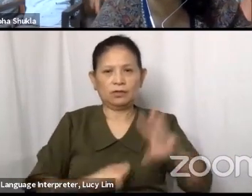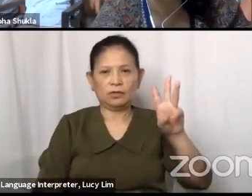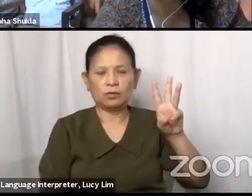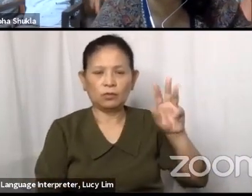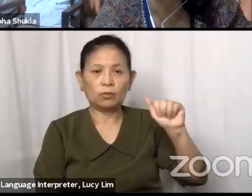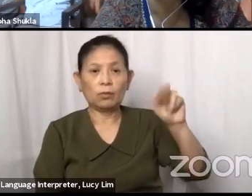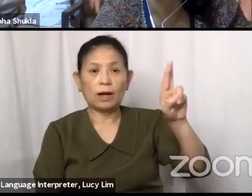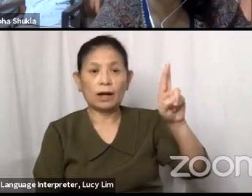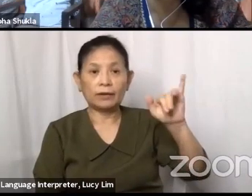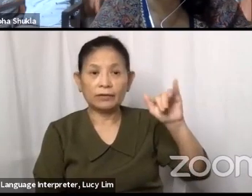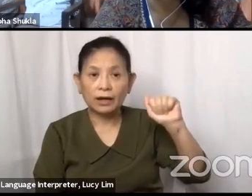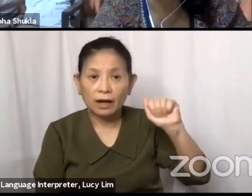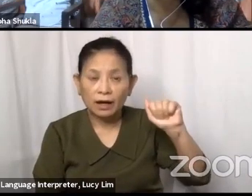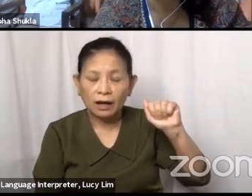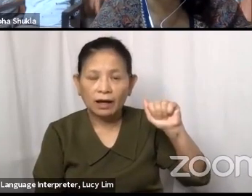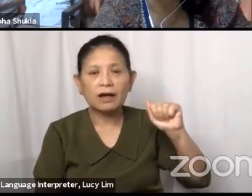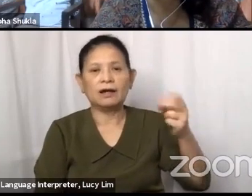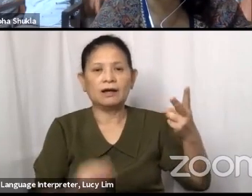then for